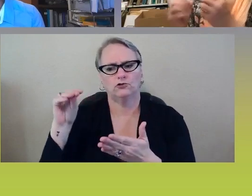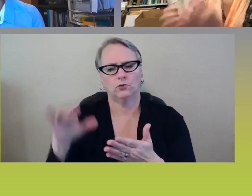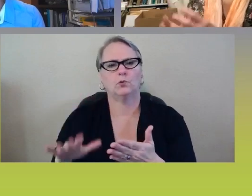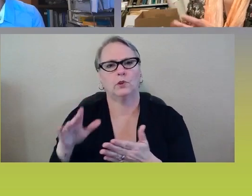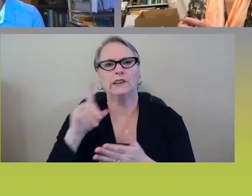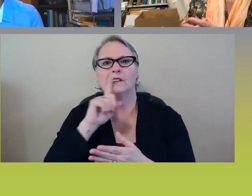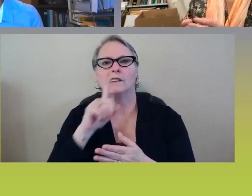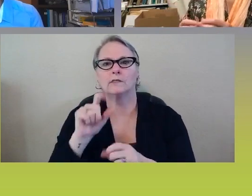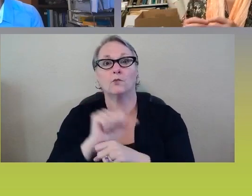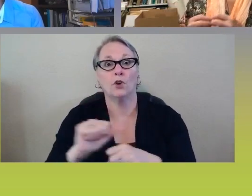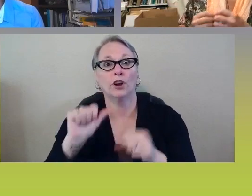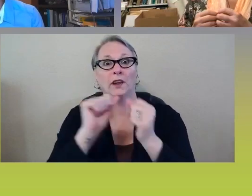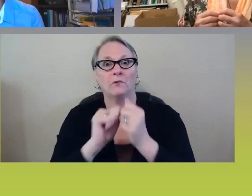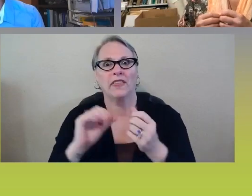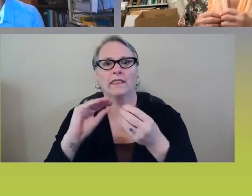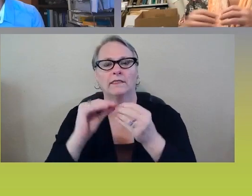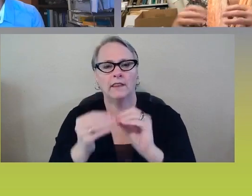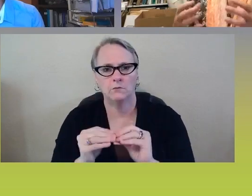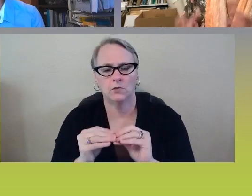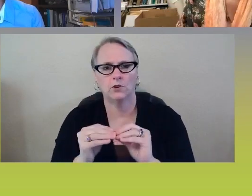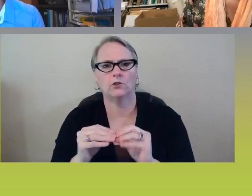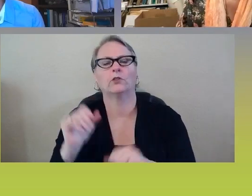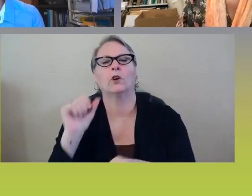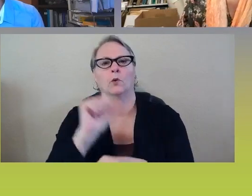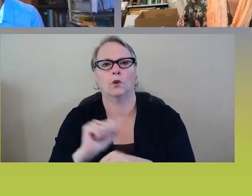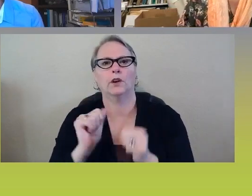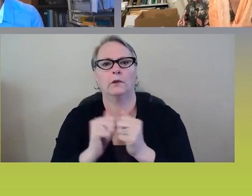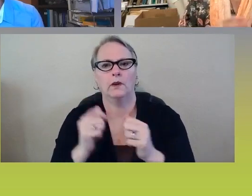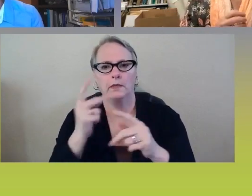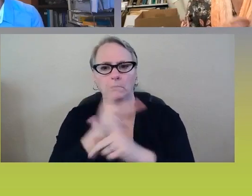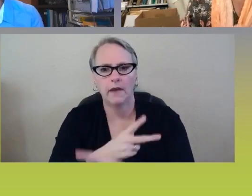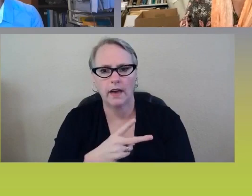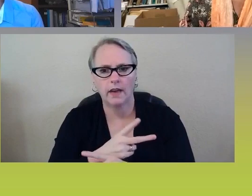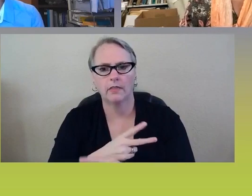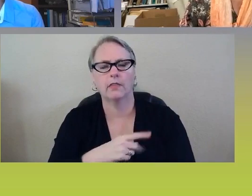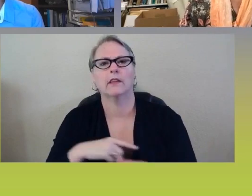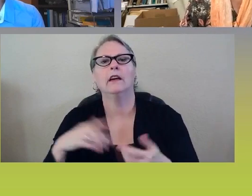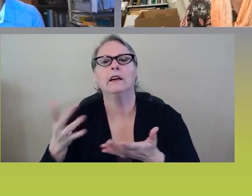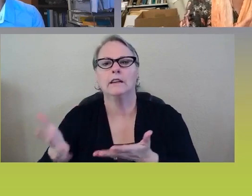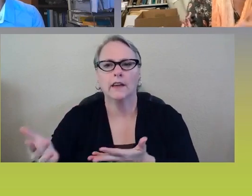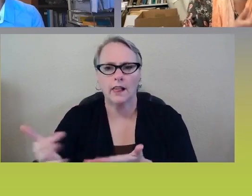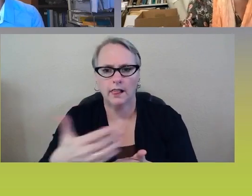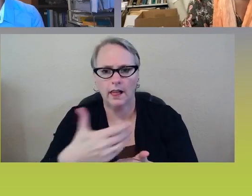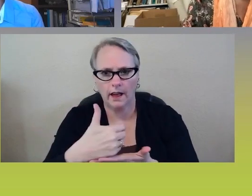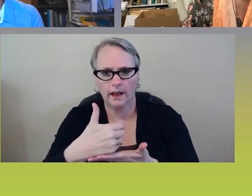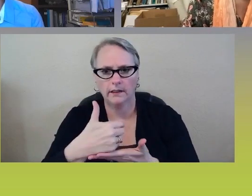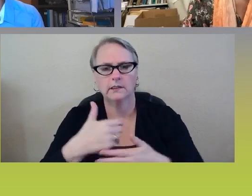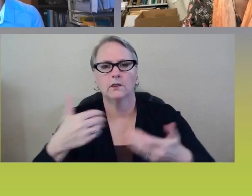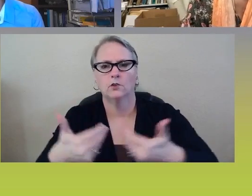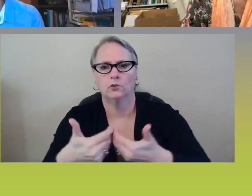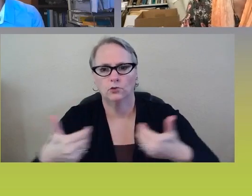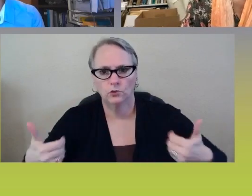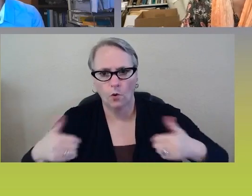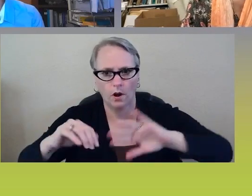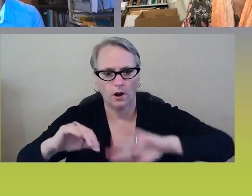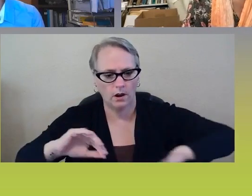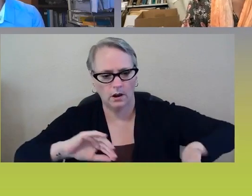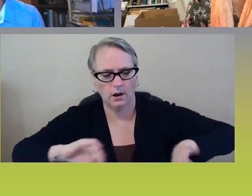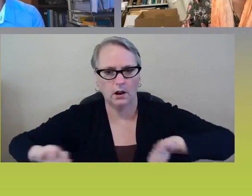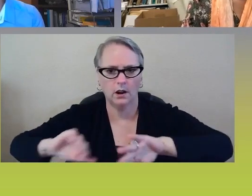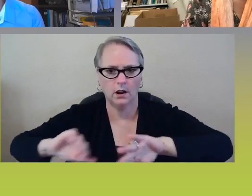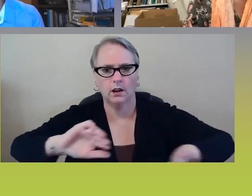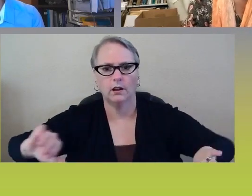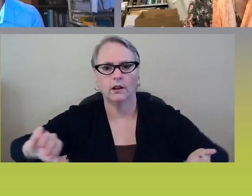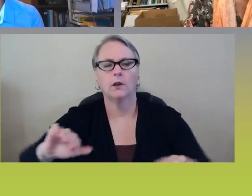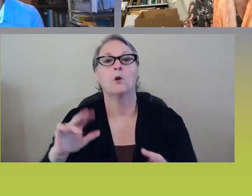the notion of number, the notion of collections, of sorting, of categories, of